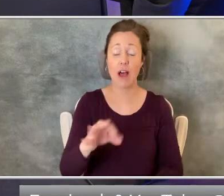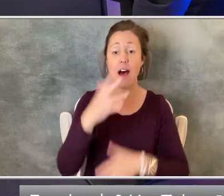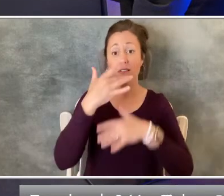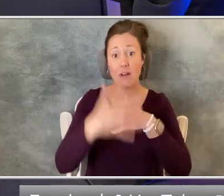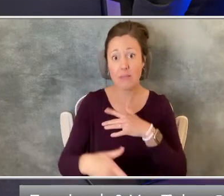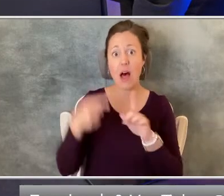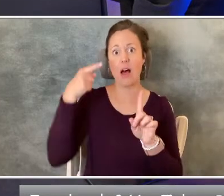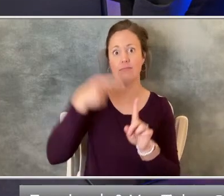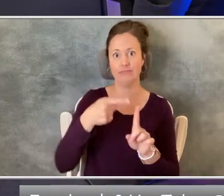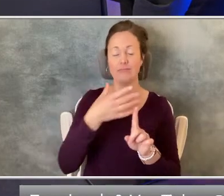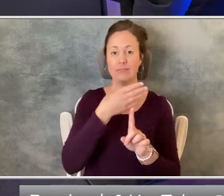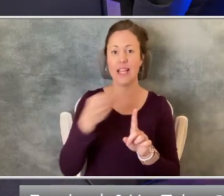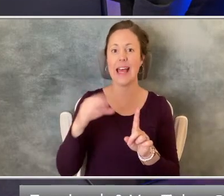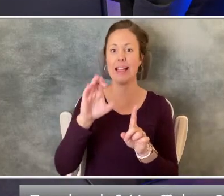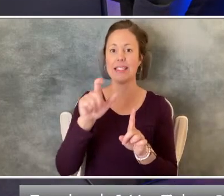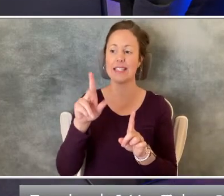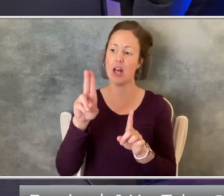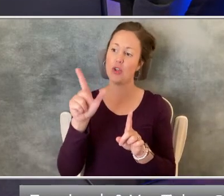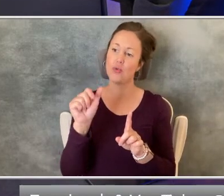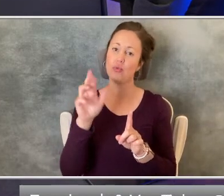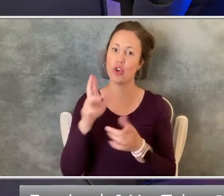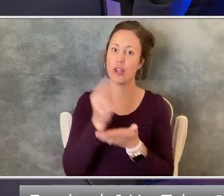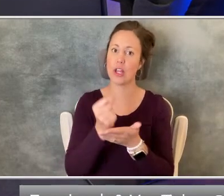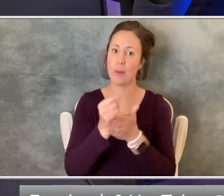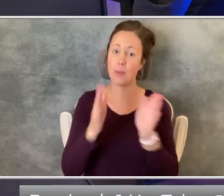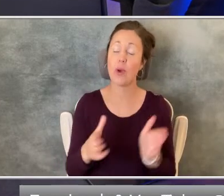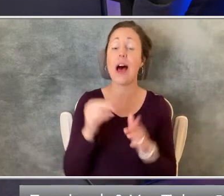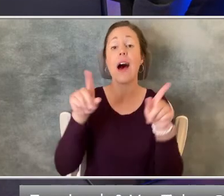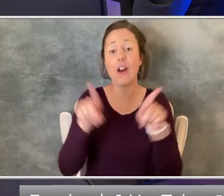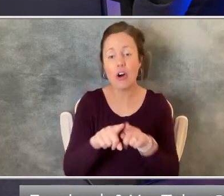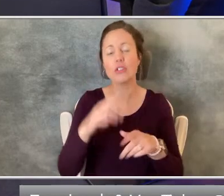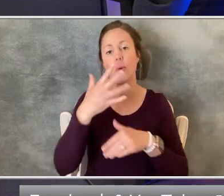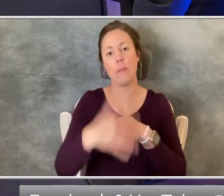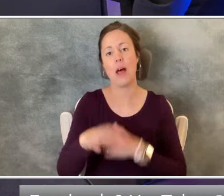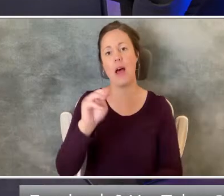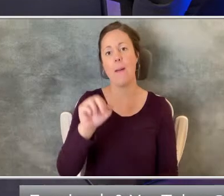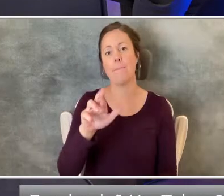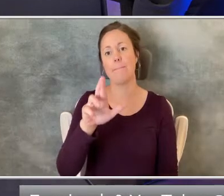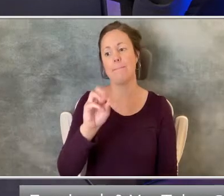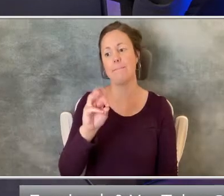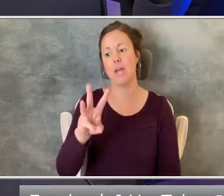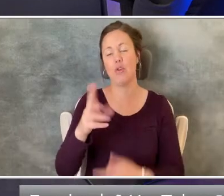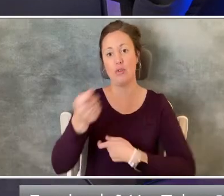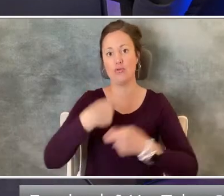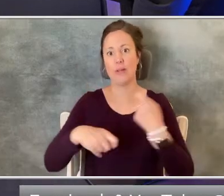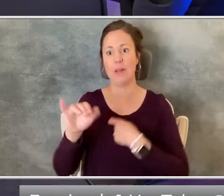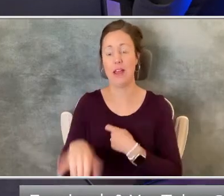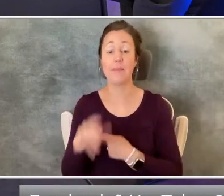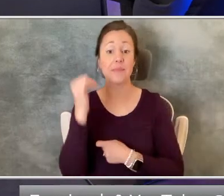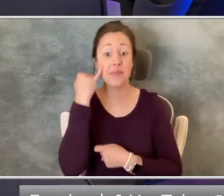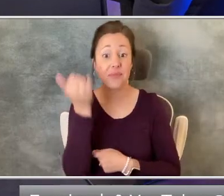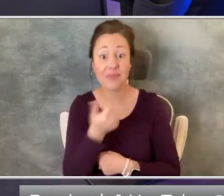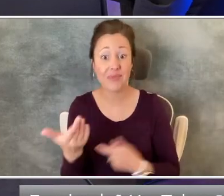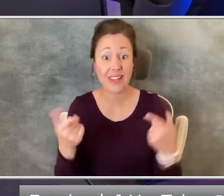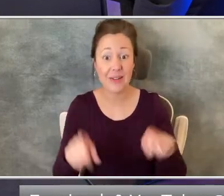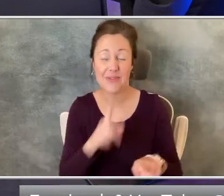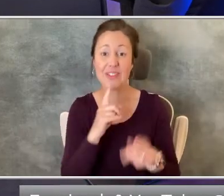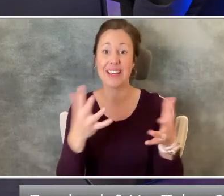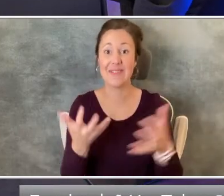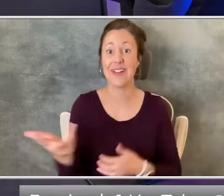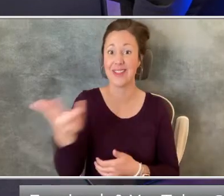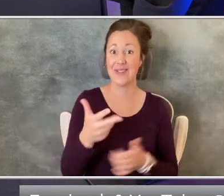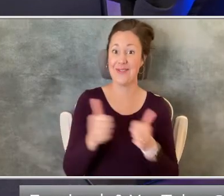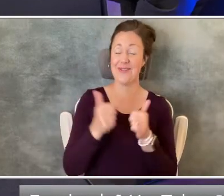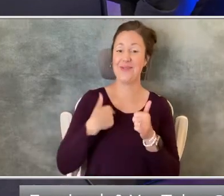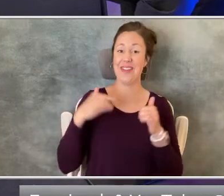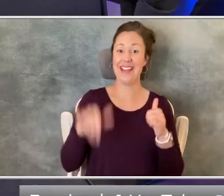as well as the medical director of blood and marrow transplant. If anything happens, I want you guys in the room with me. This is a very